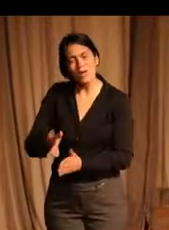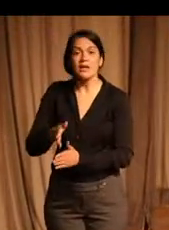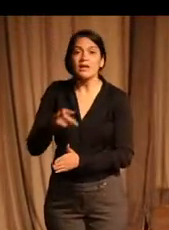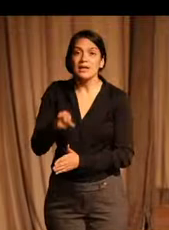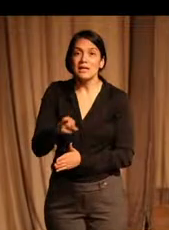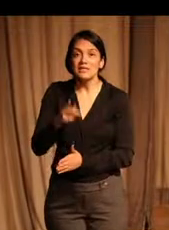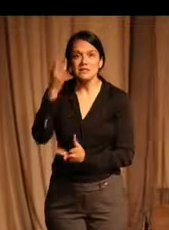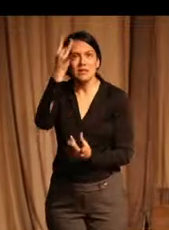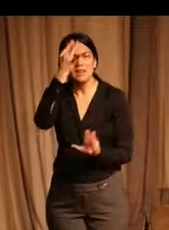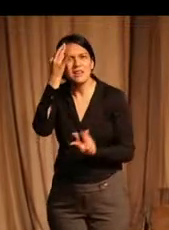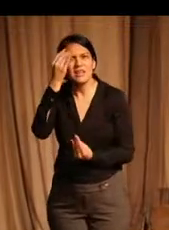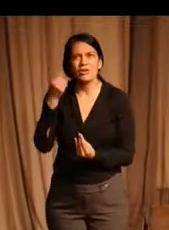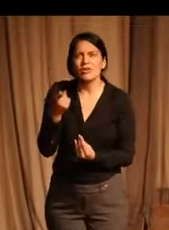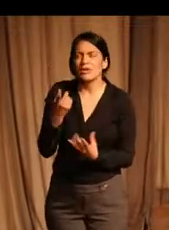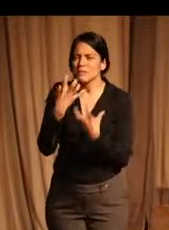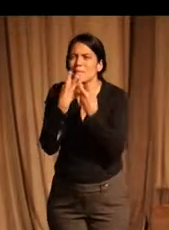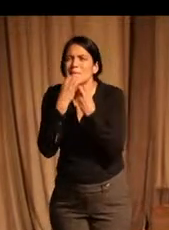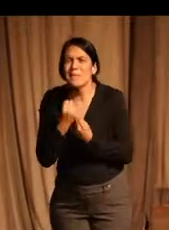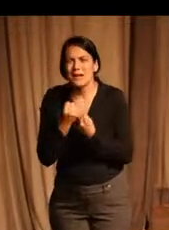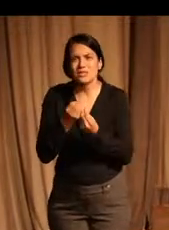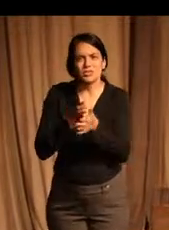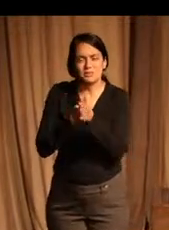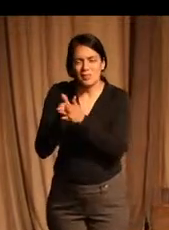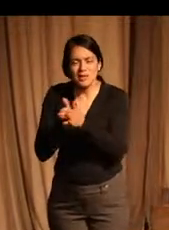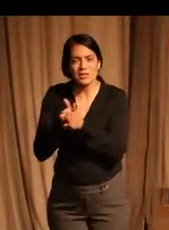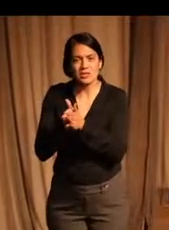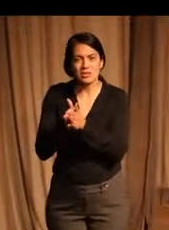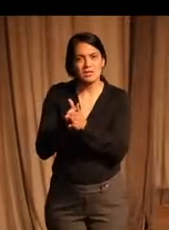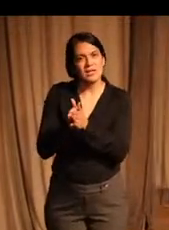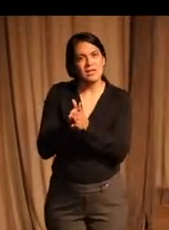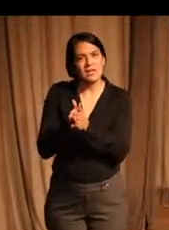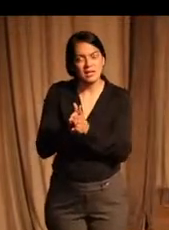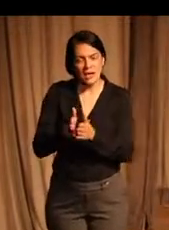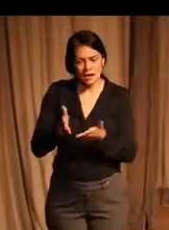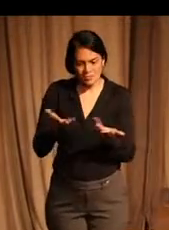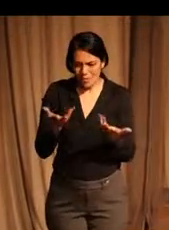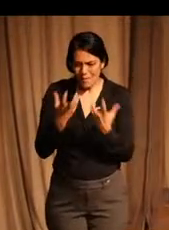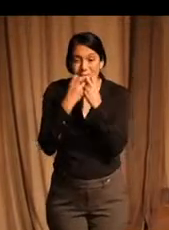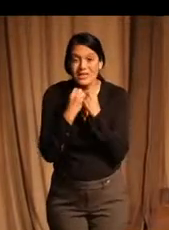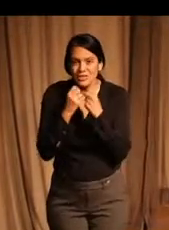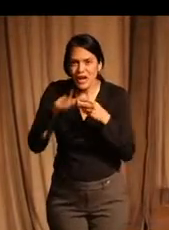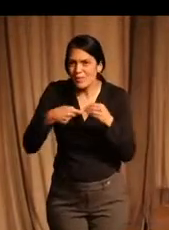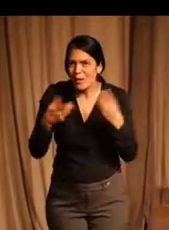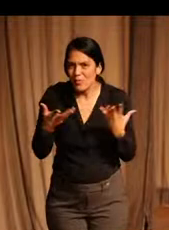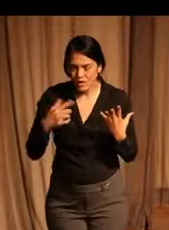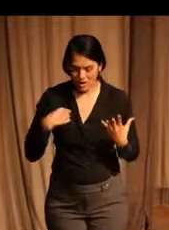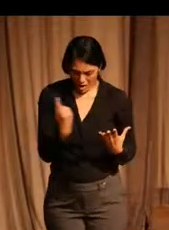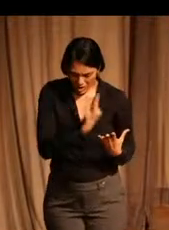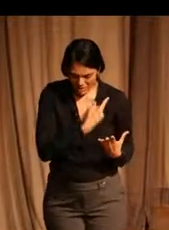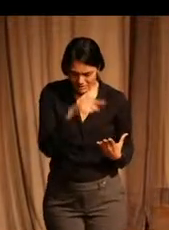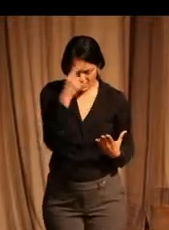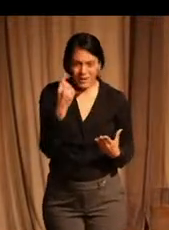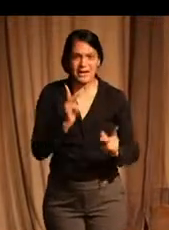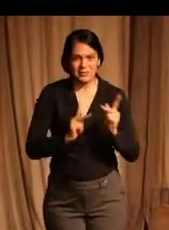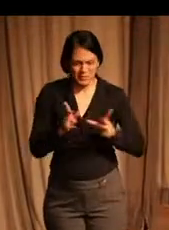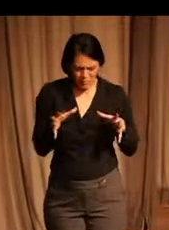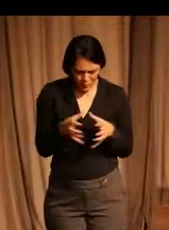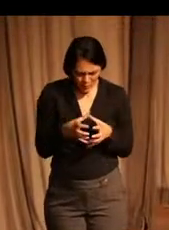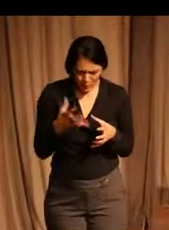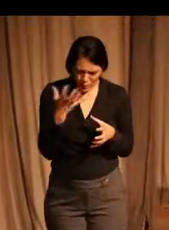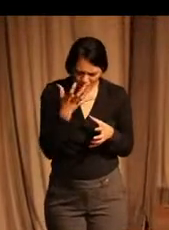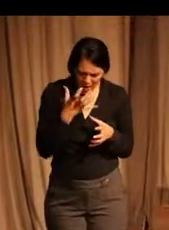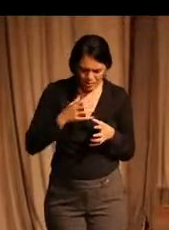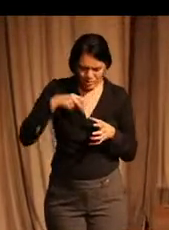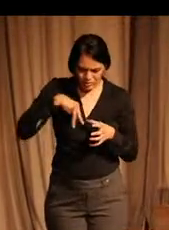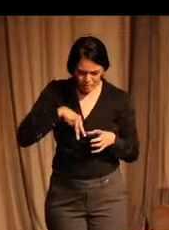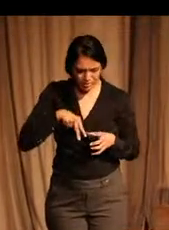passionate, you know, about us, about Black people, about the continent, about Africa, and centering himself there,